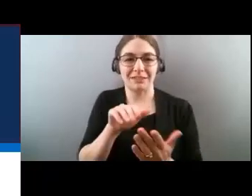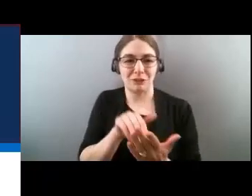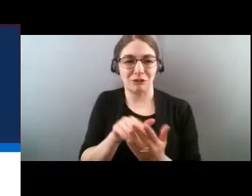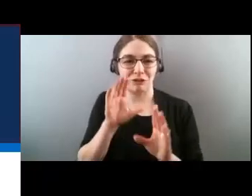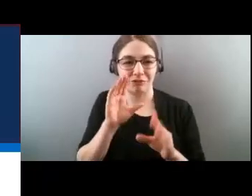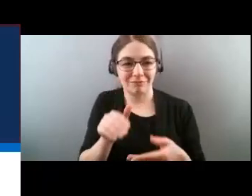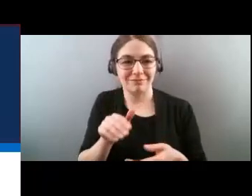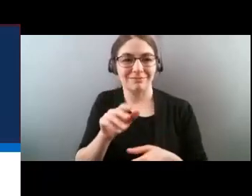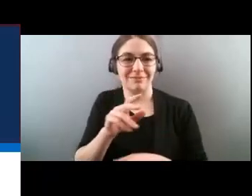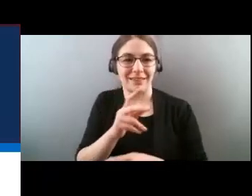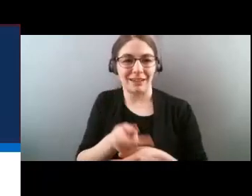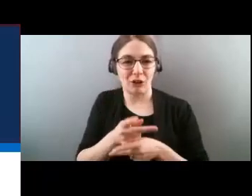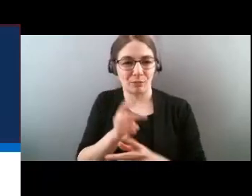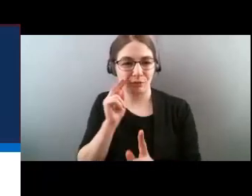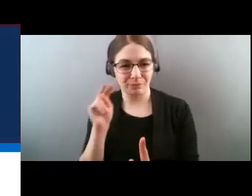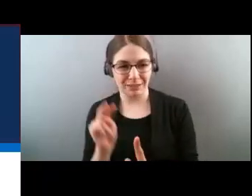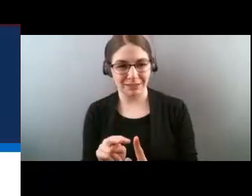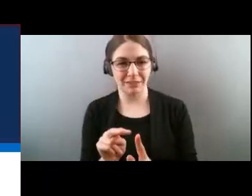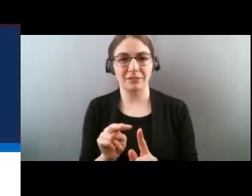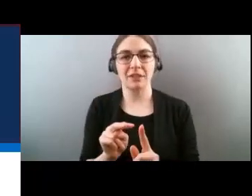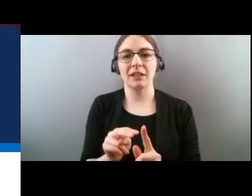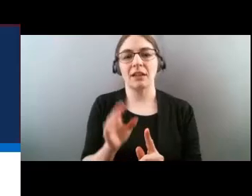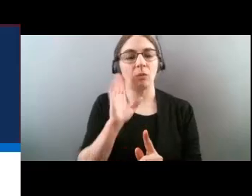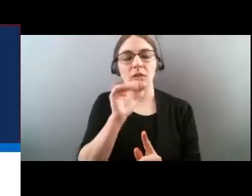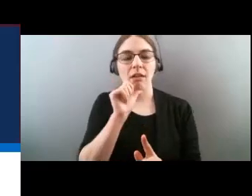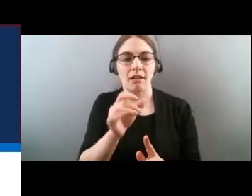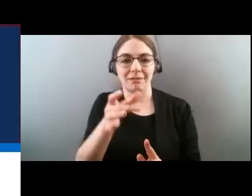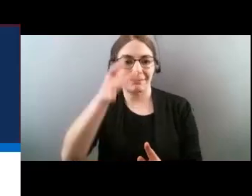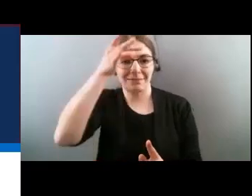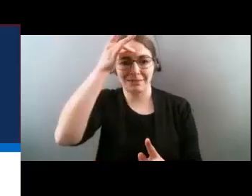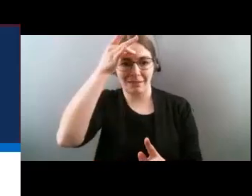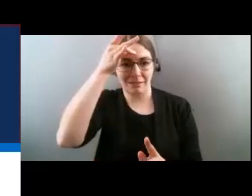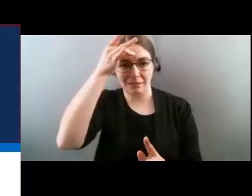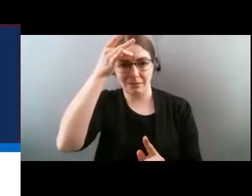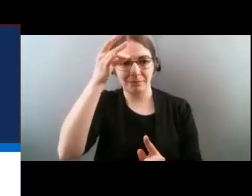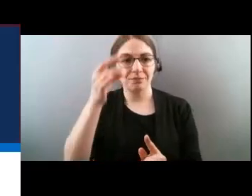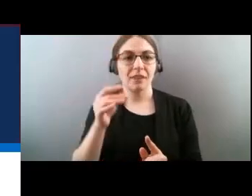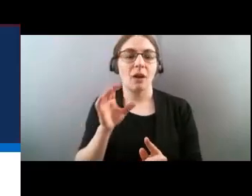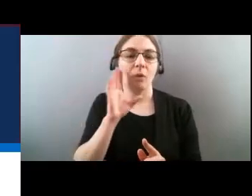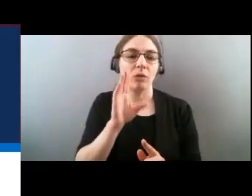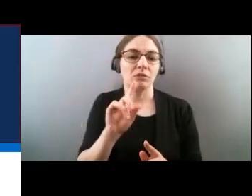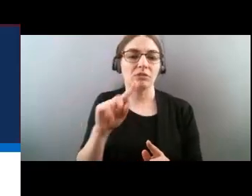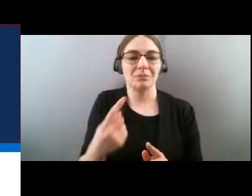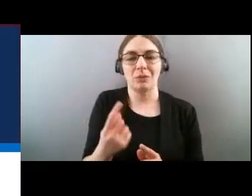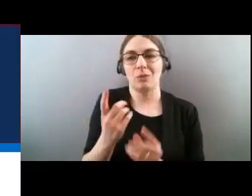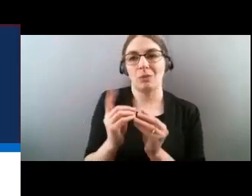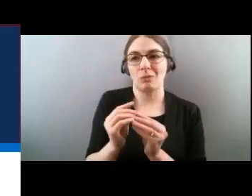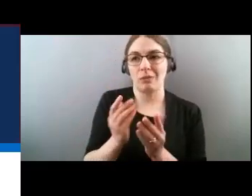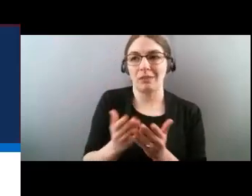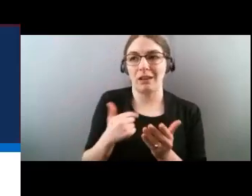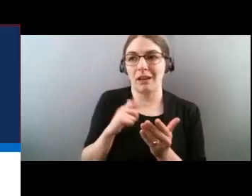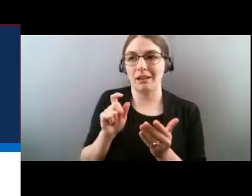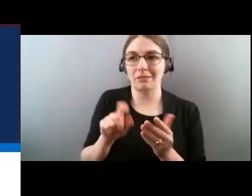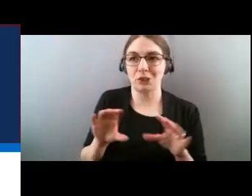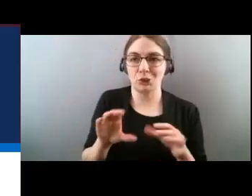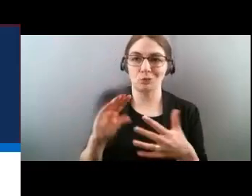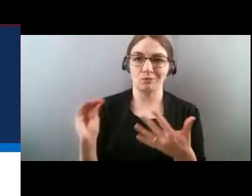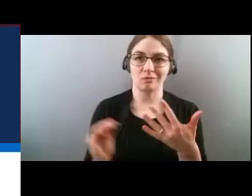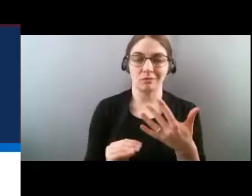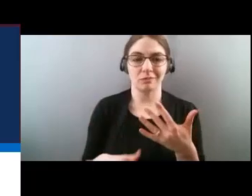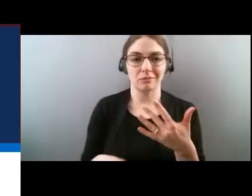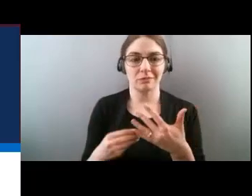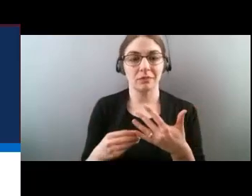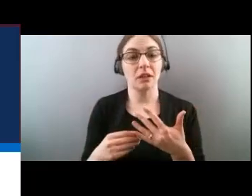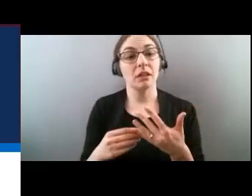for, then it's not really going to stick necessarily. It's just going to be one more thing that people have to do. And Jason and I